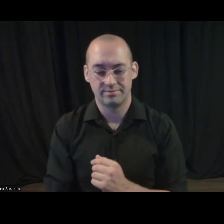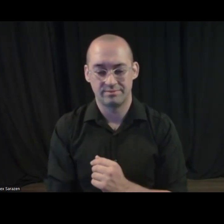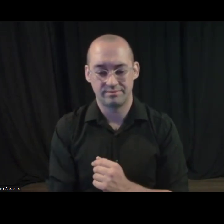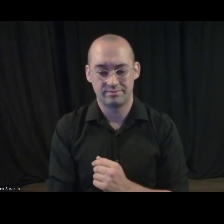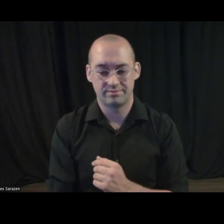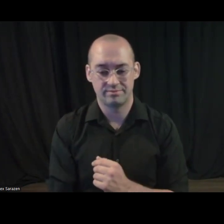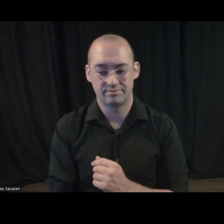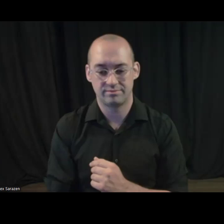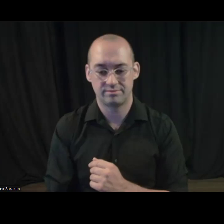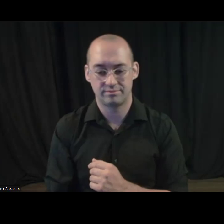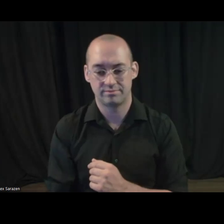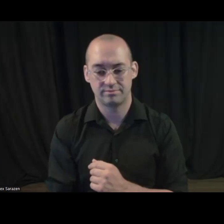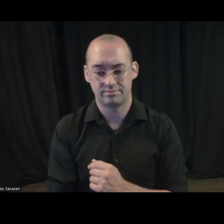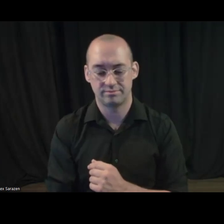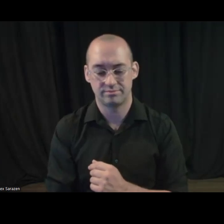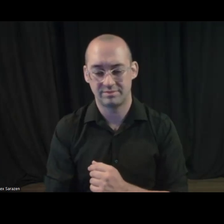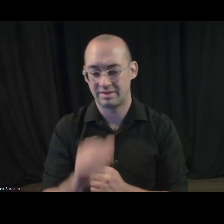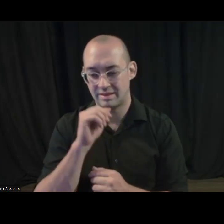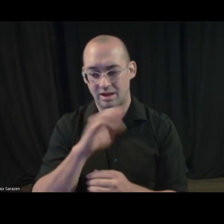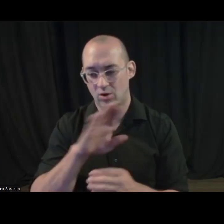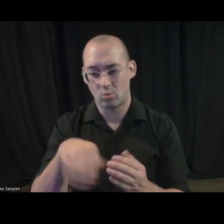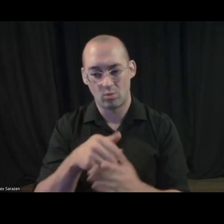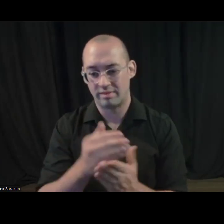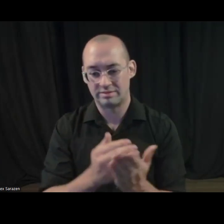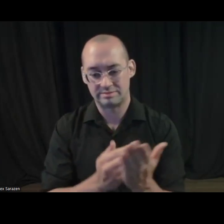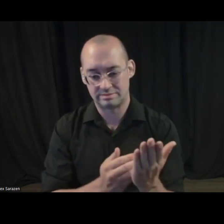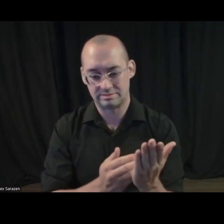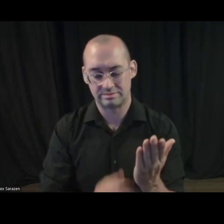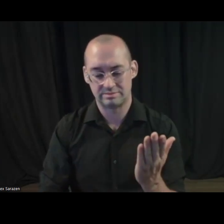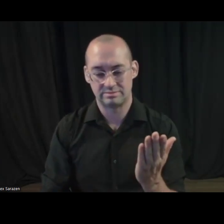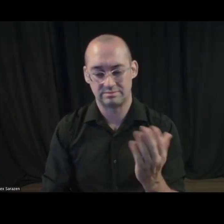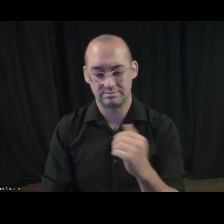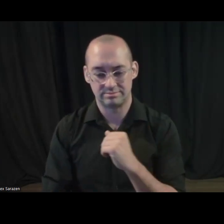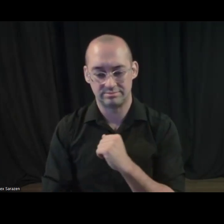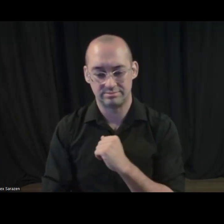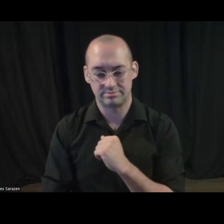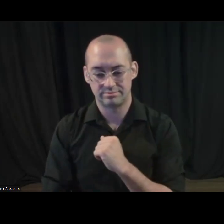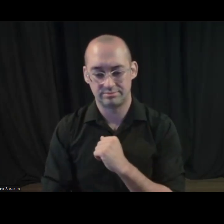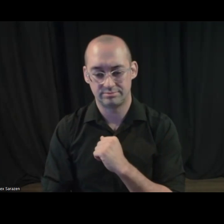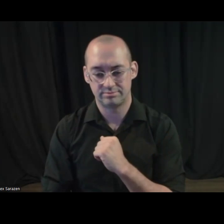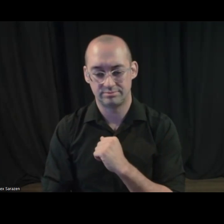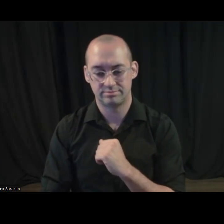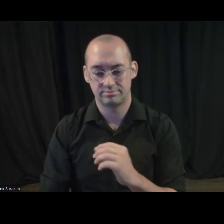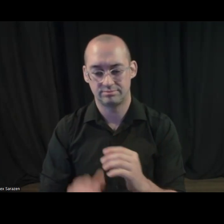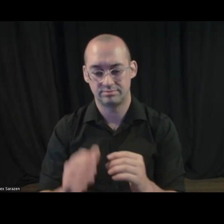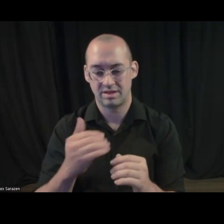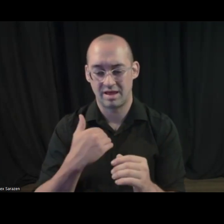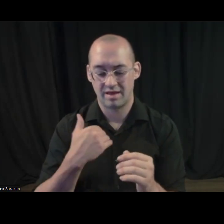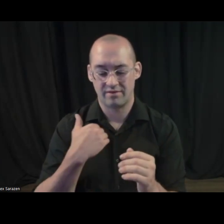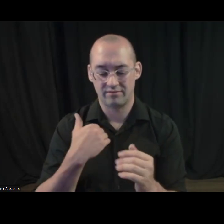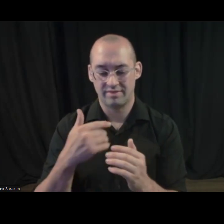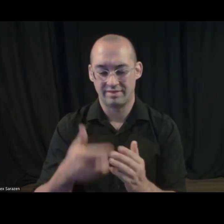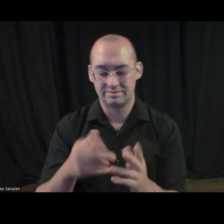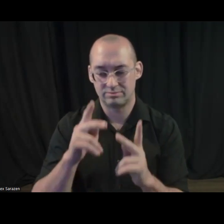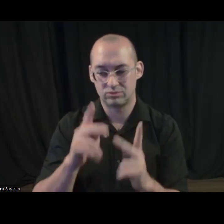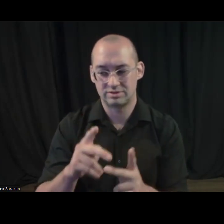this is not an all-encompassing list, and I know that. But these are some of the things when we're talking about, well, I've got this person a